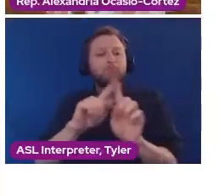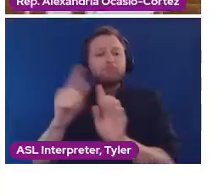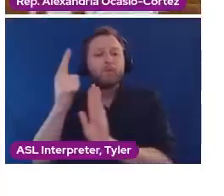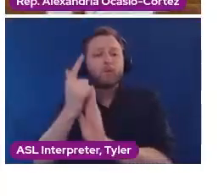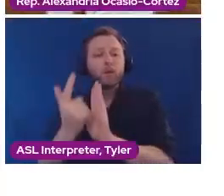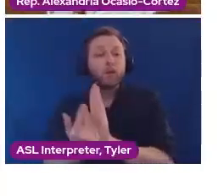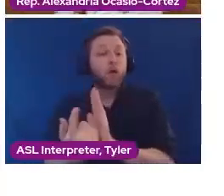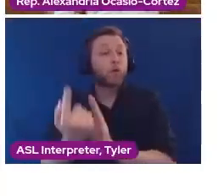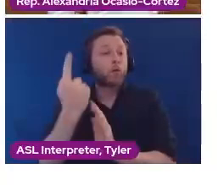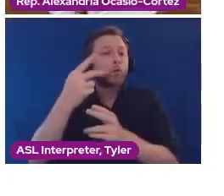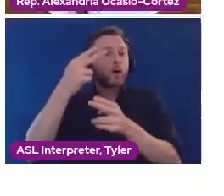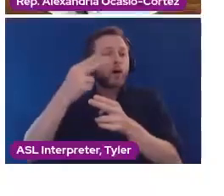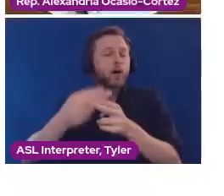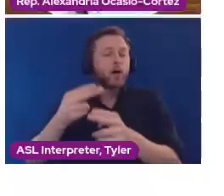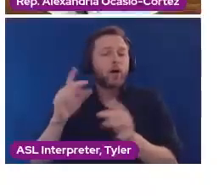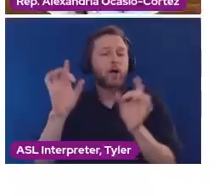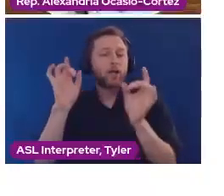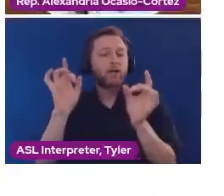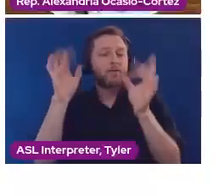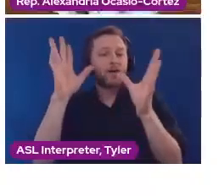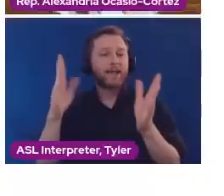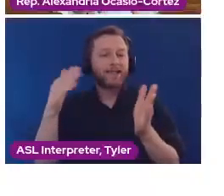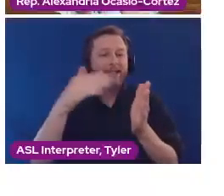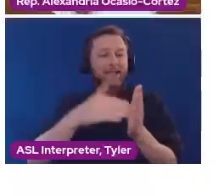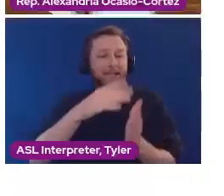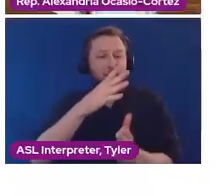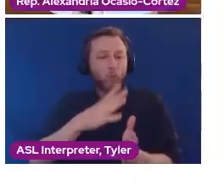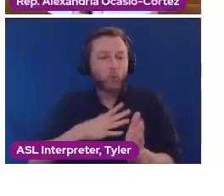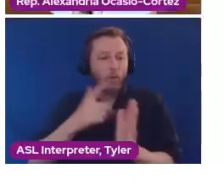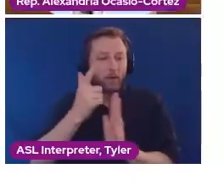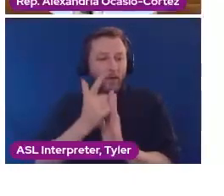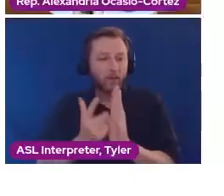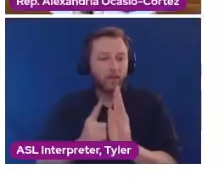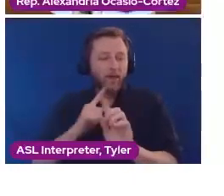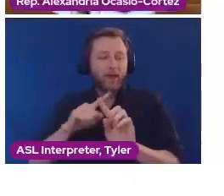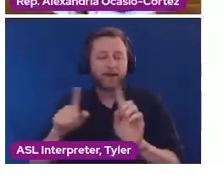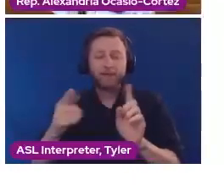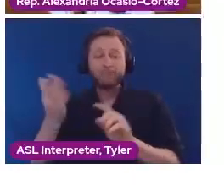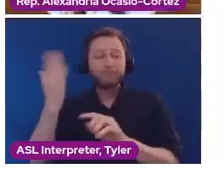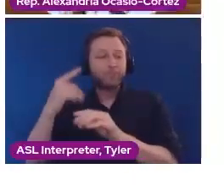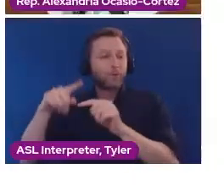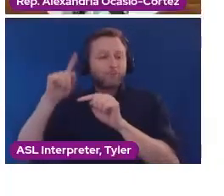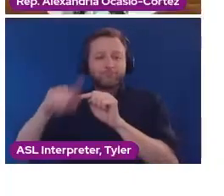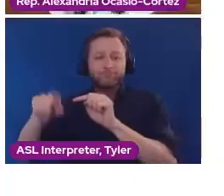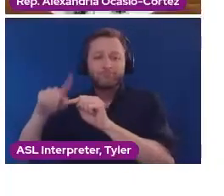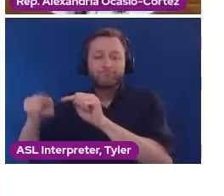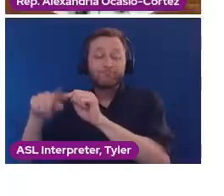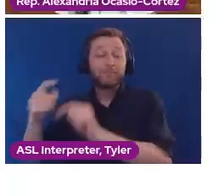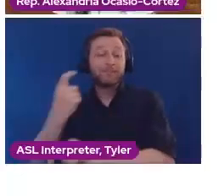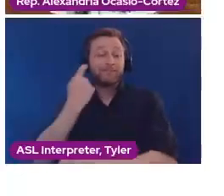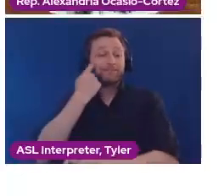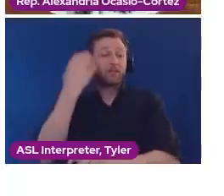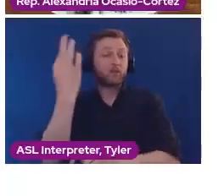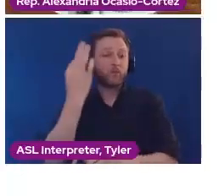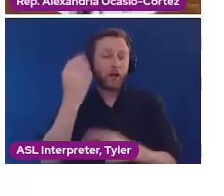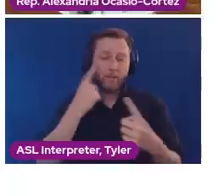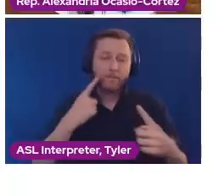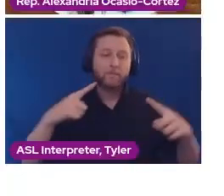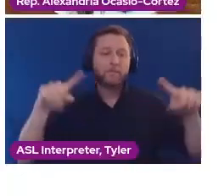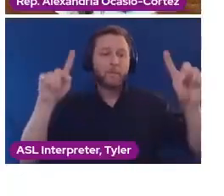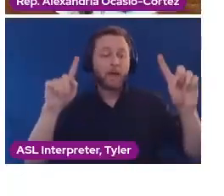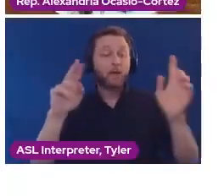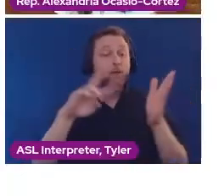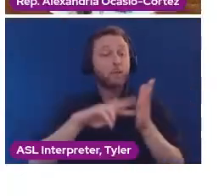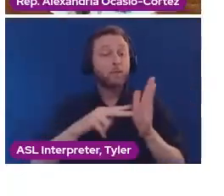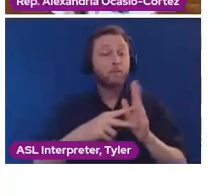for many years, and we haven't been able to accomplish it, but we did on Friday. And what this means is that many laws and